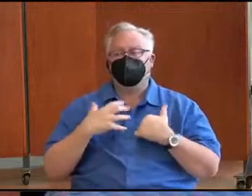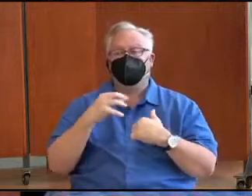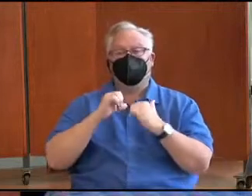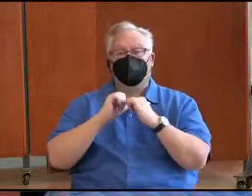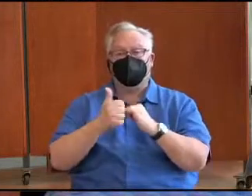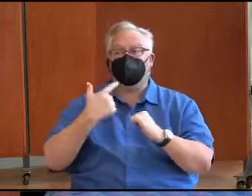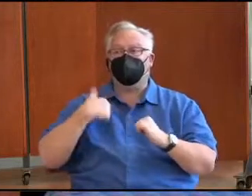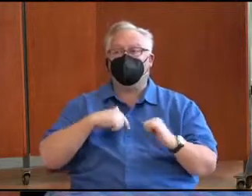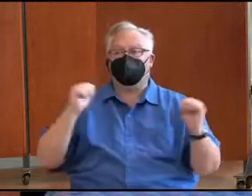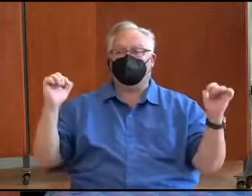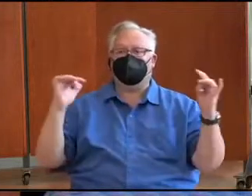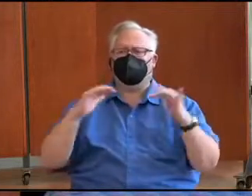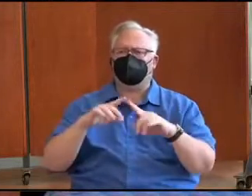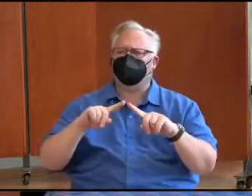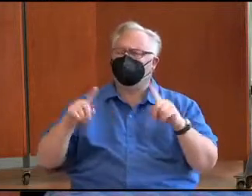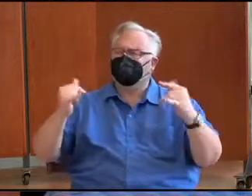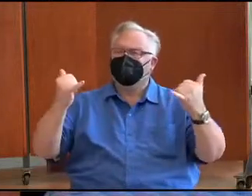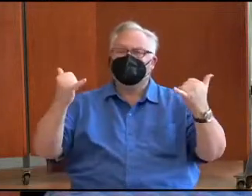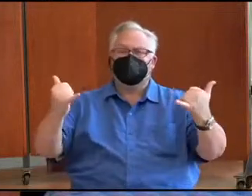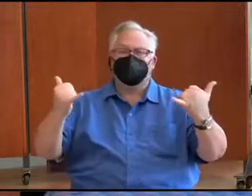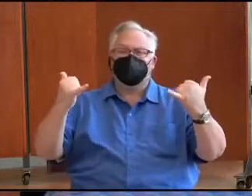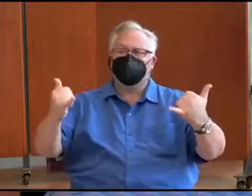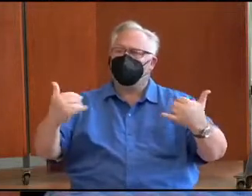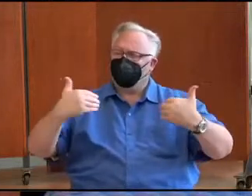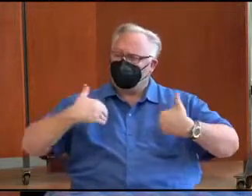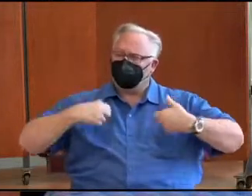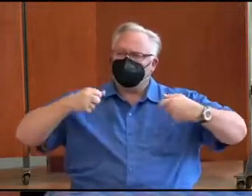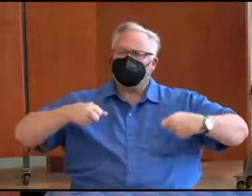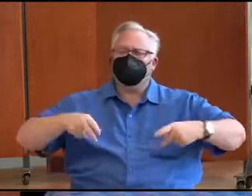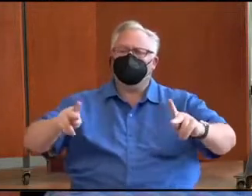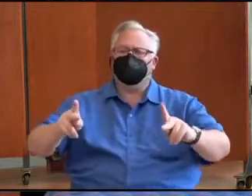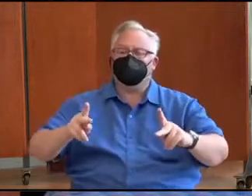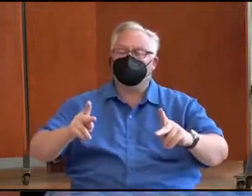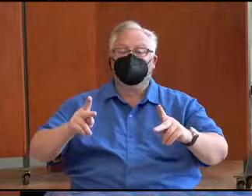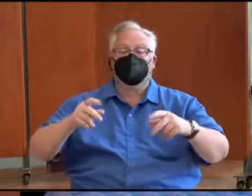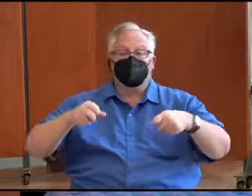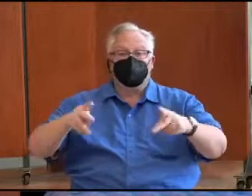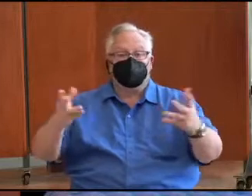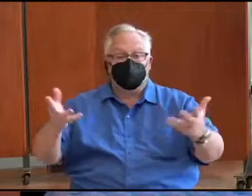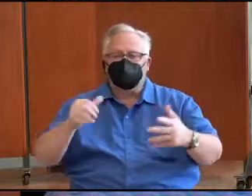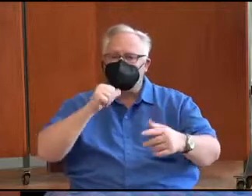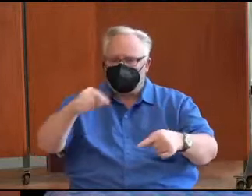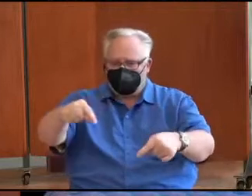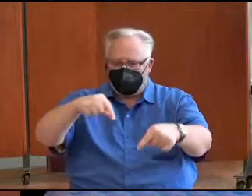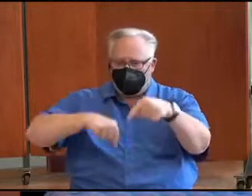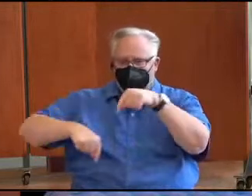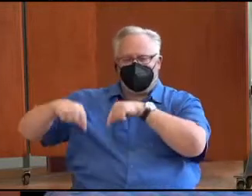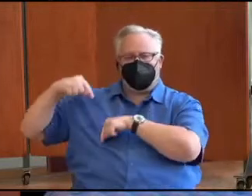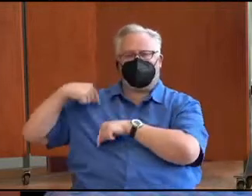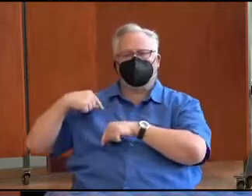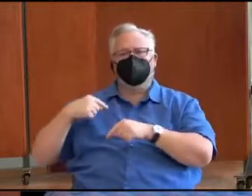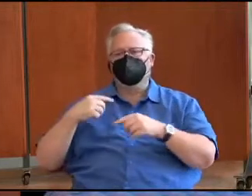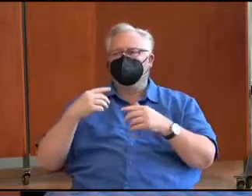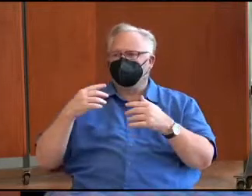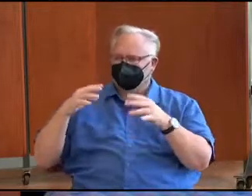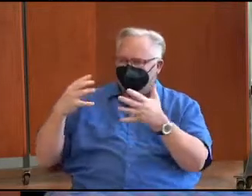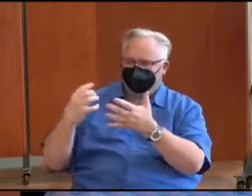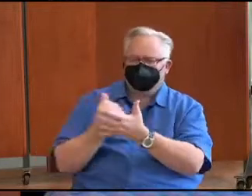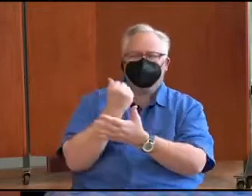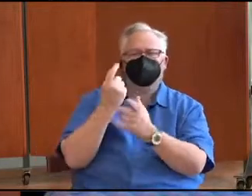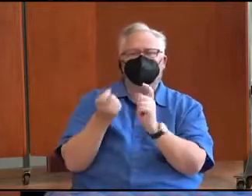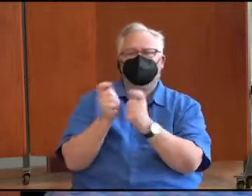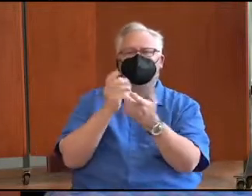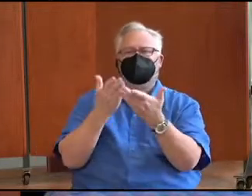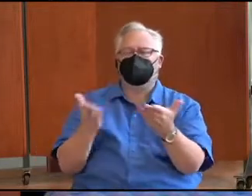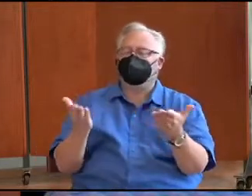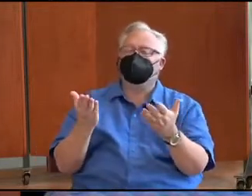back, but to keep living into this transition time, to navigate what comes next. And I know